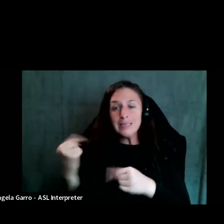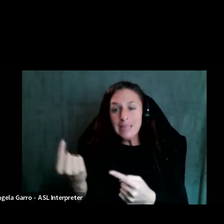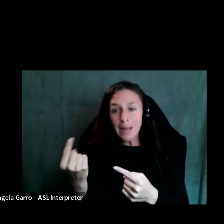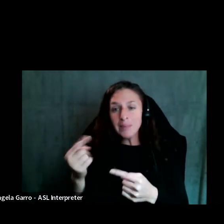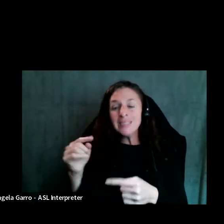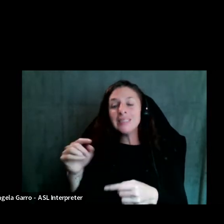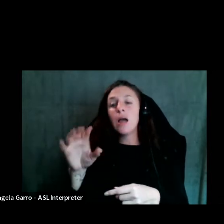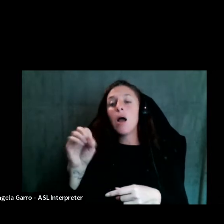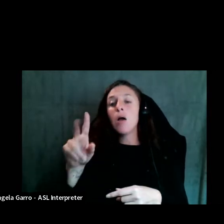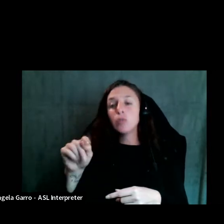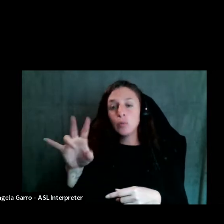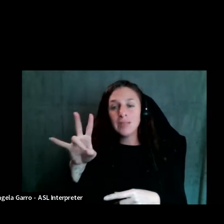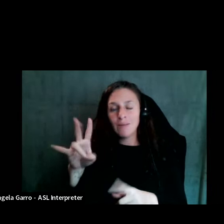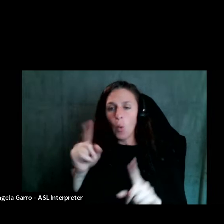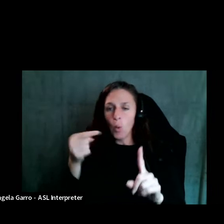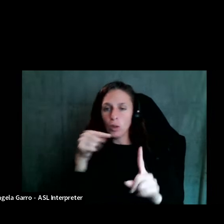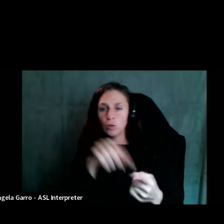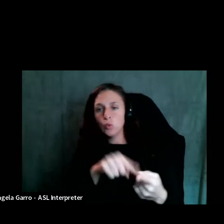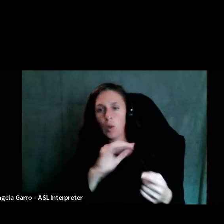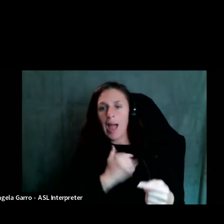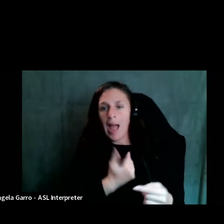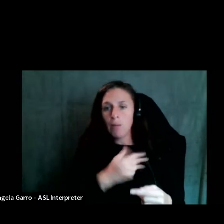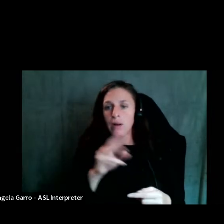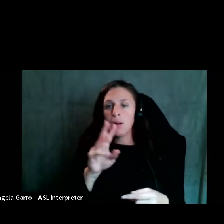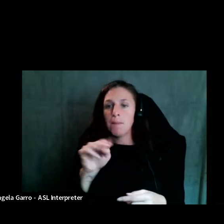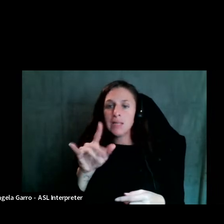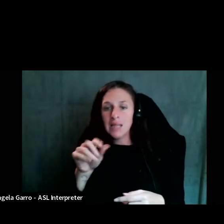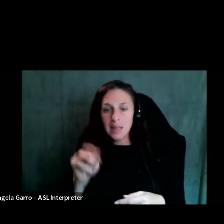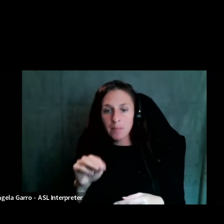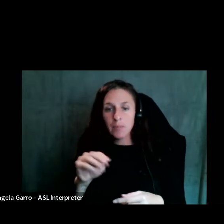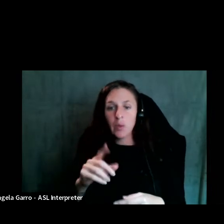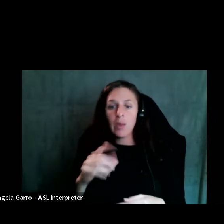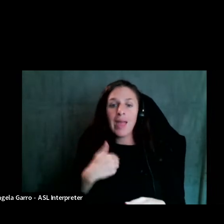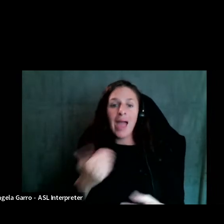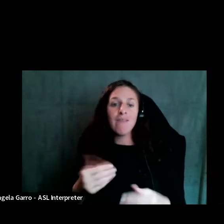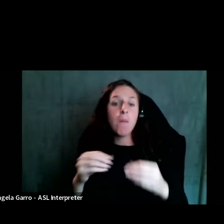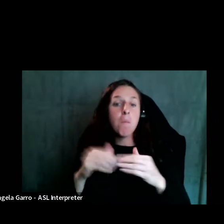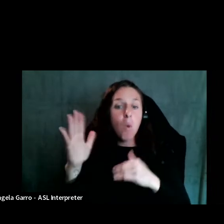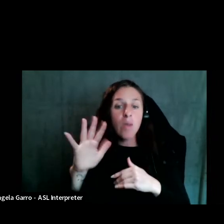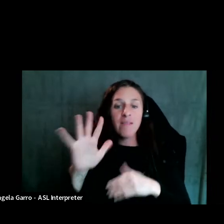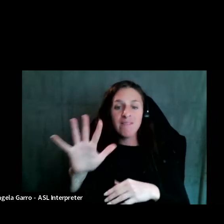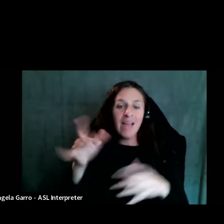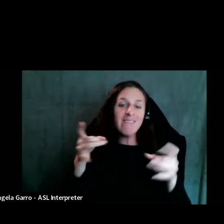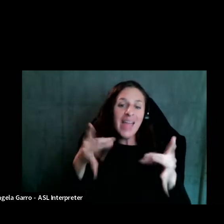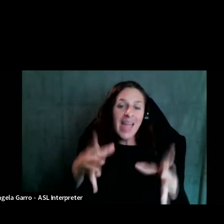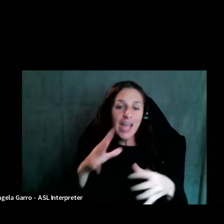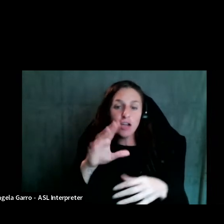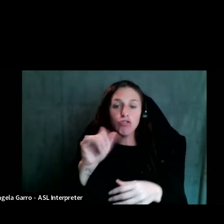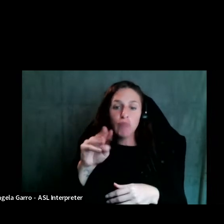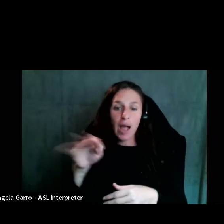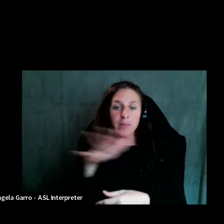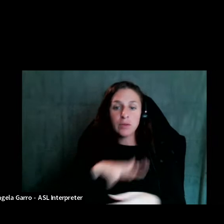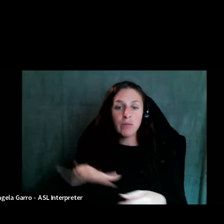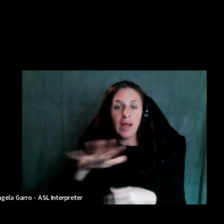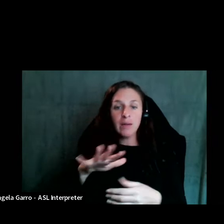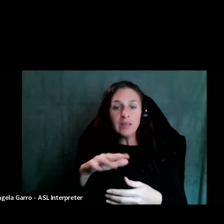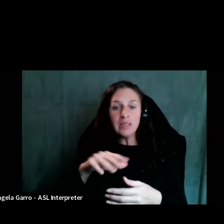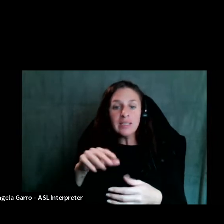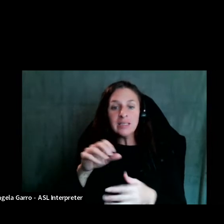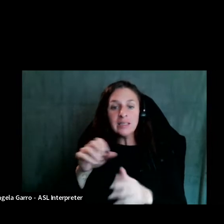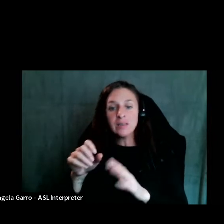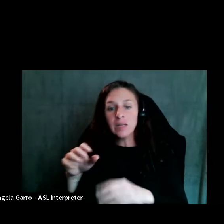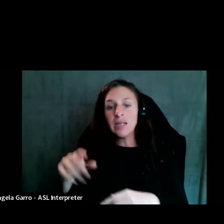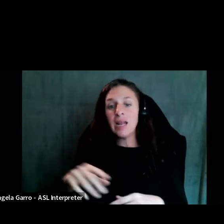except against Arab Muslims. We have more than 5 hate crimes around the states, and nothing worse than killing